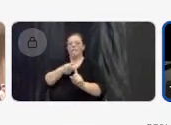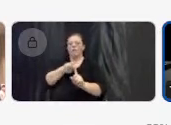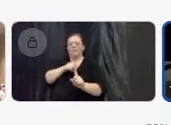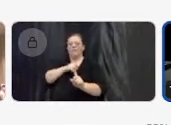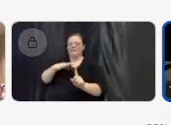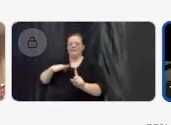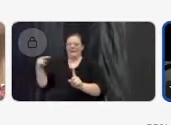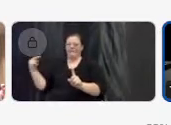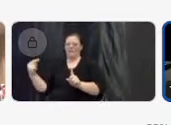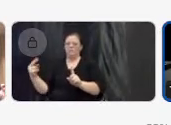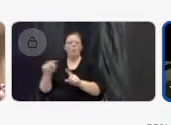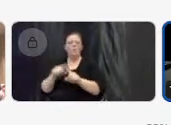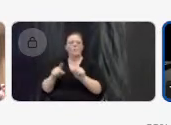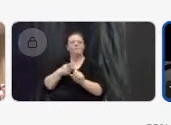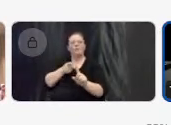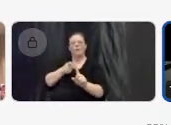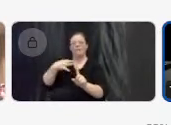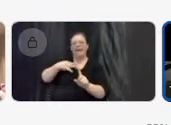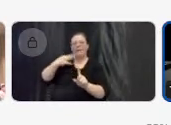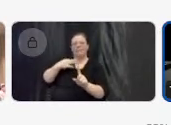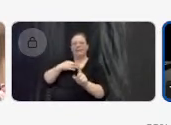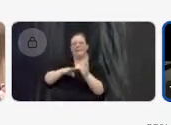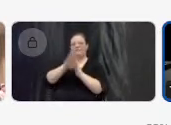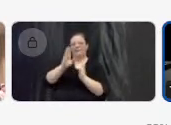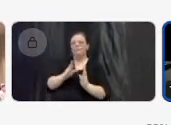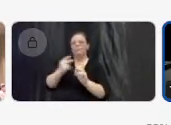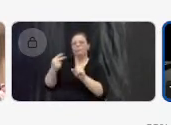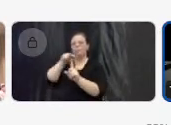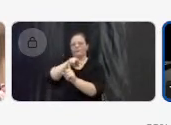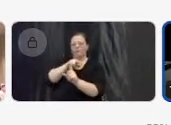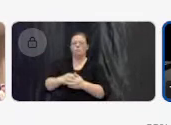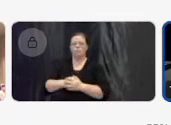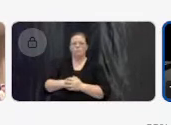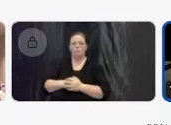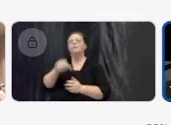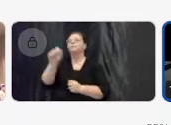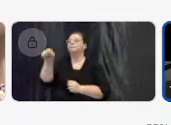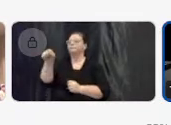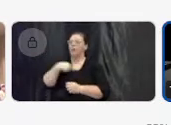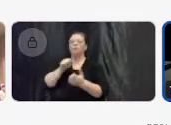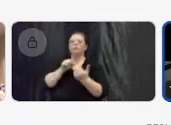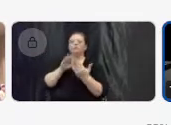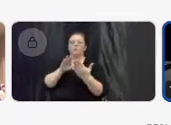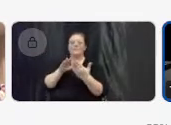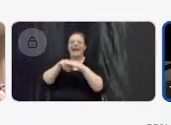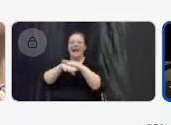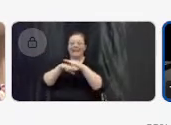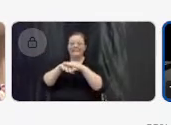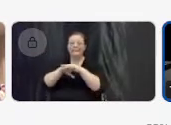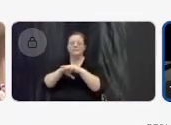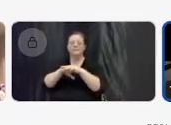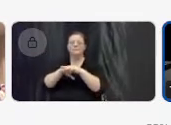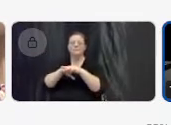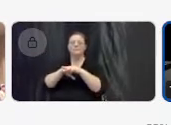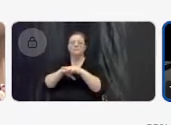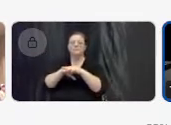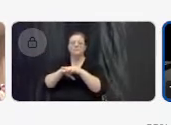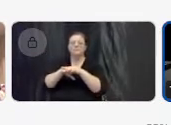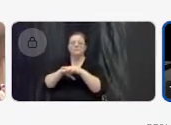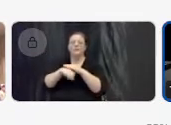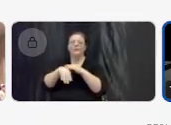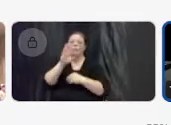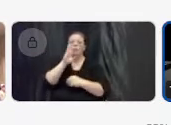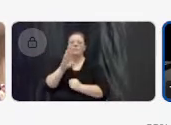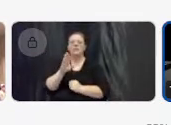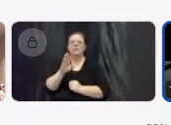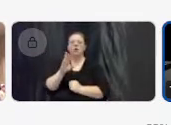view, but from the applicant, i.e. developer. Yes, sir. Let me address the access, which would be to the